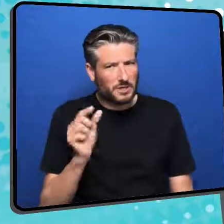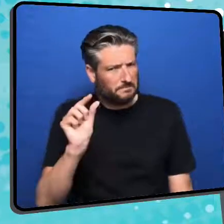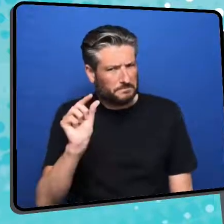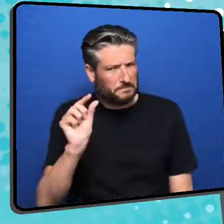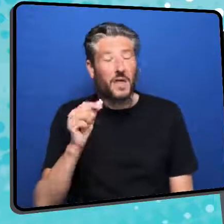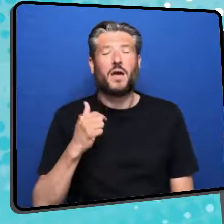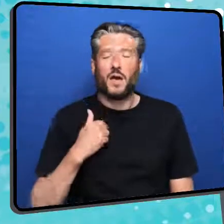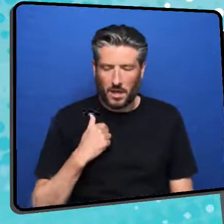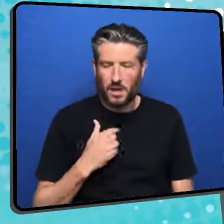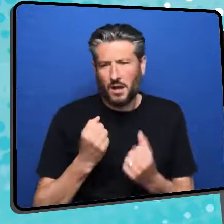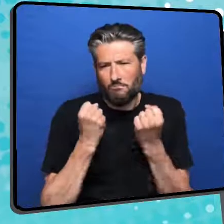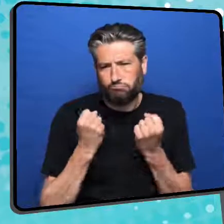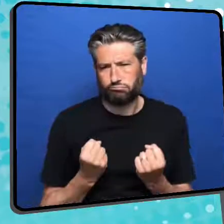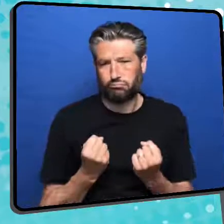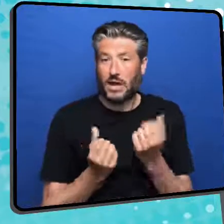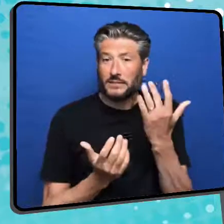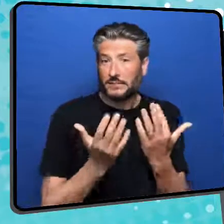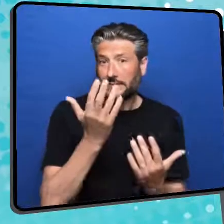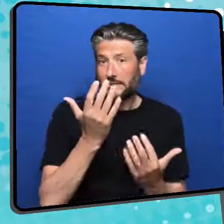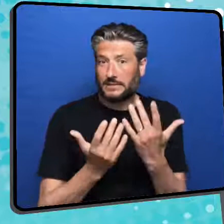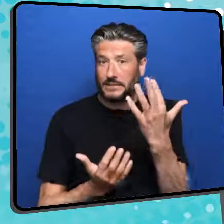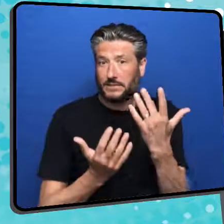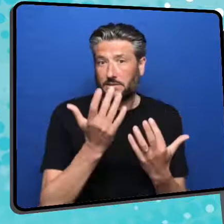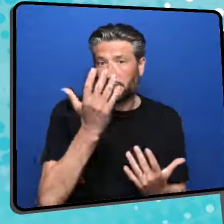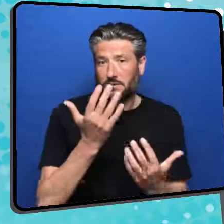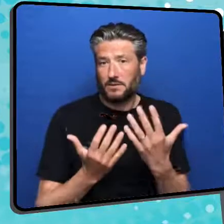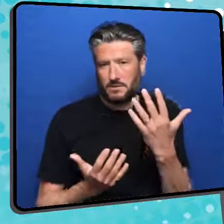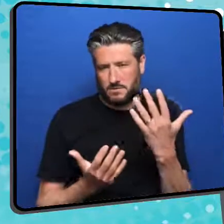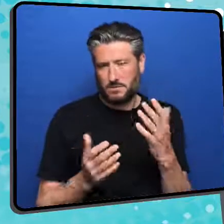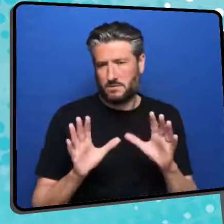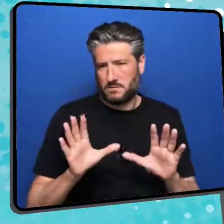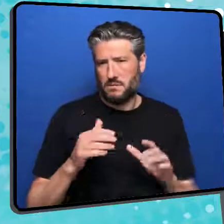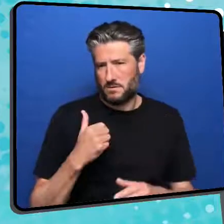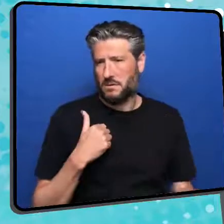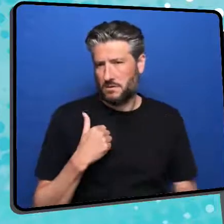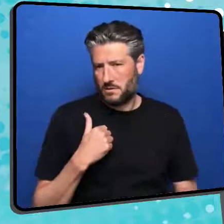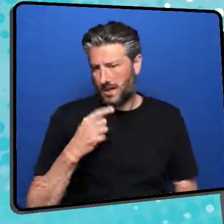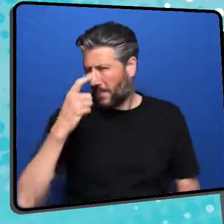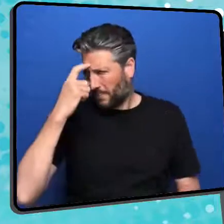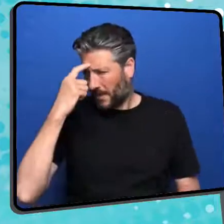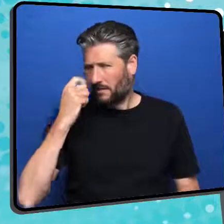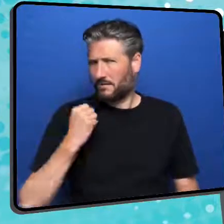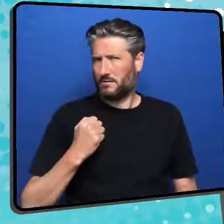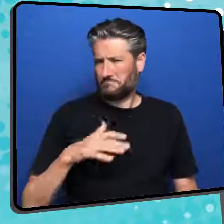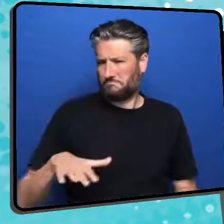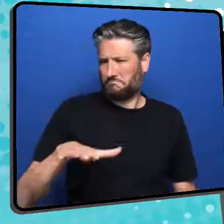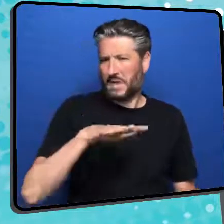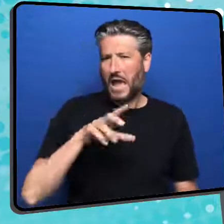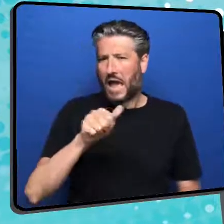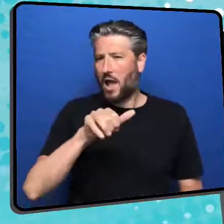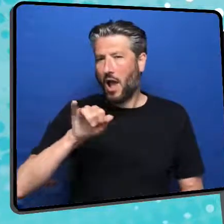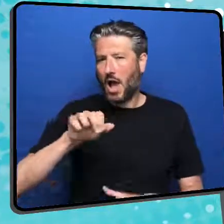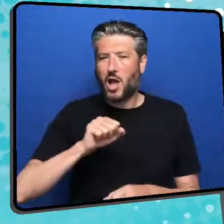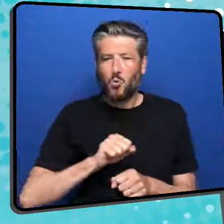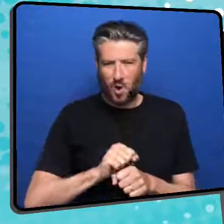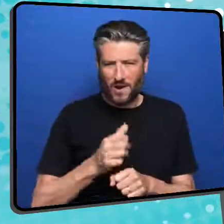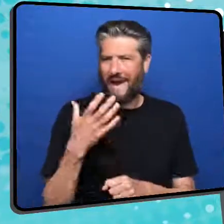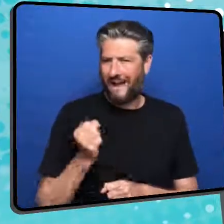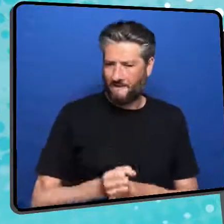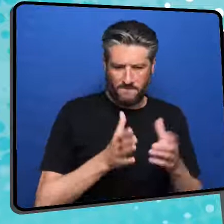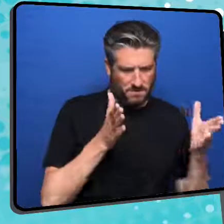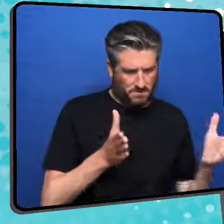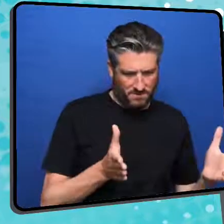two different types of profiles you often see in our industry. So because I'm still have some love